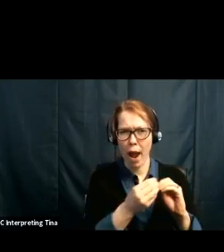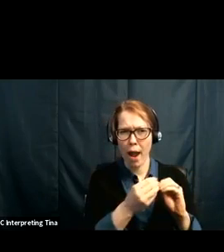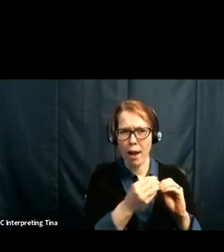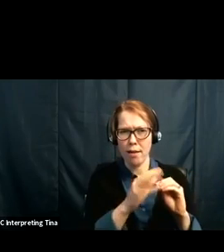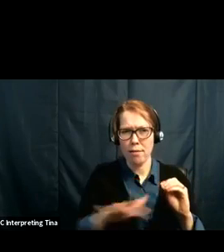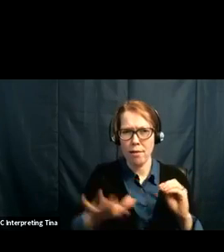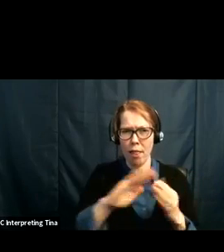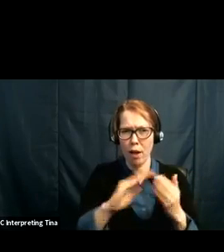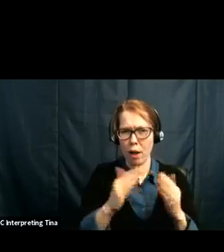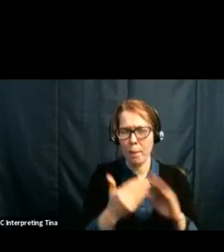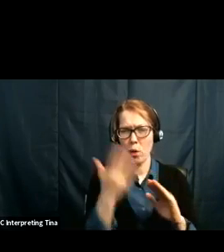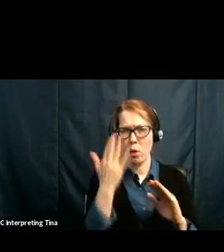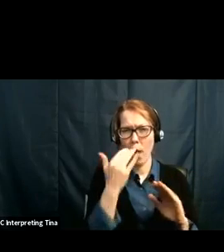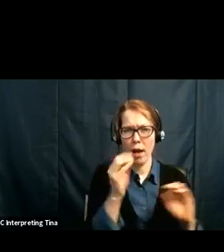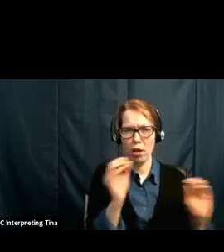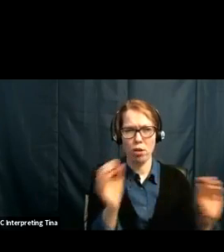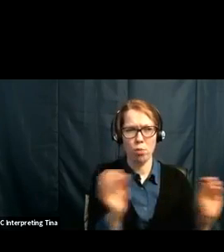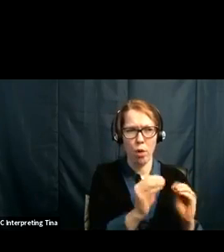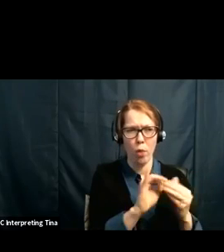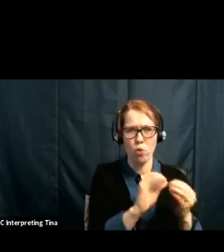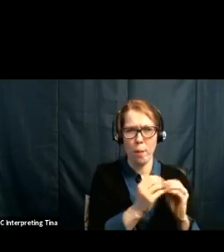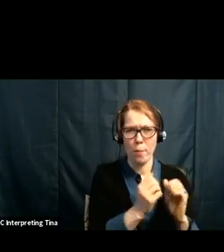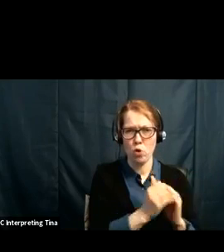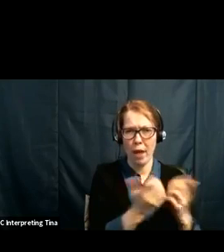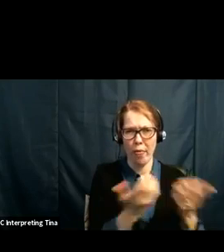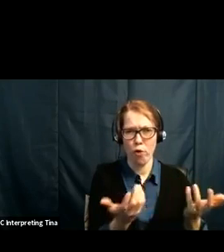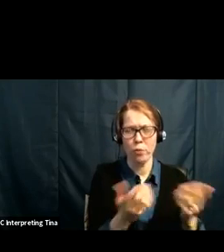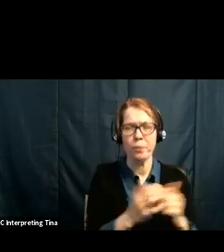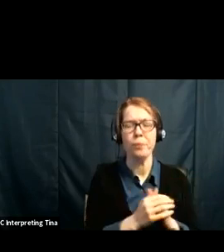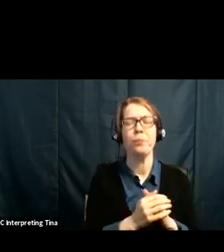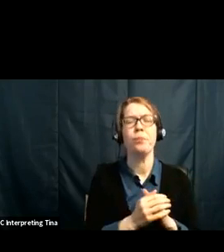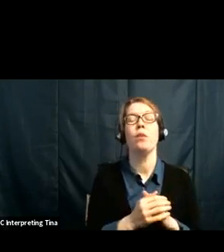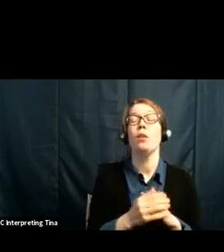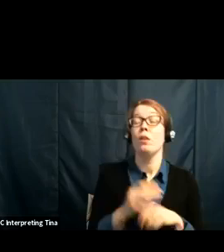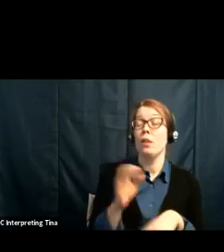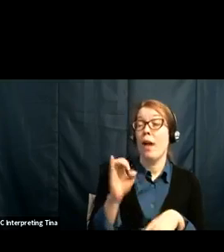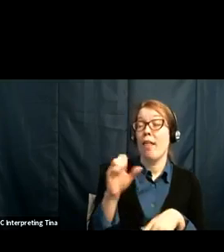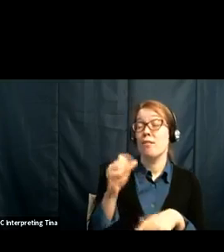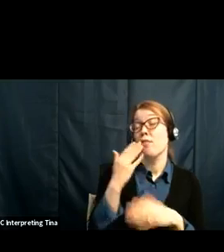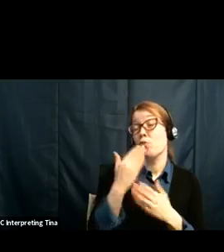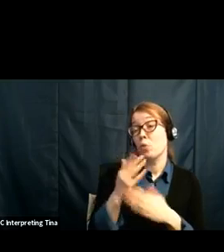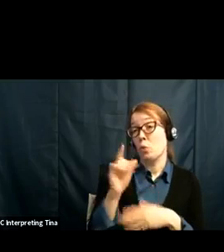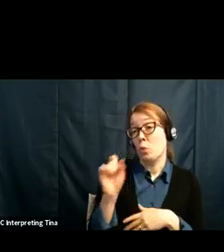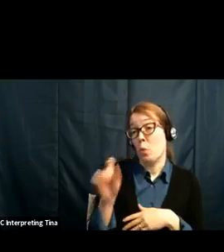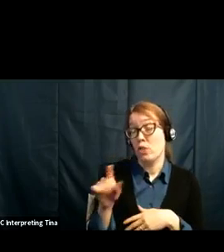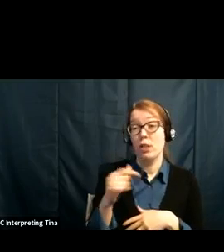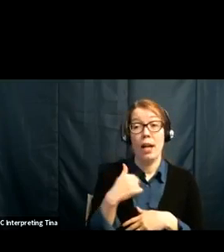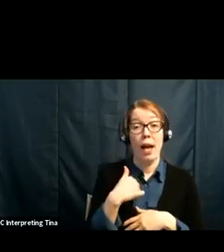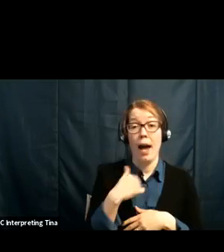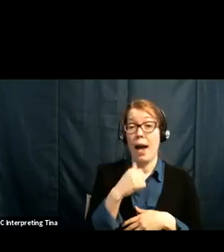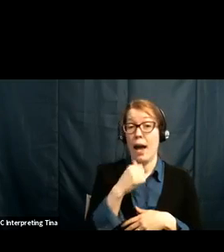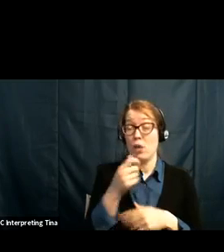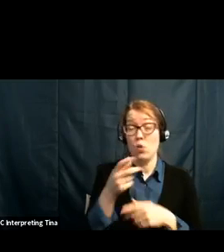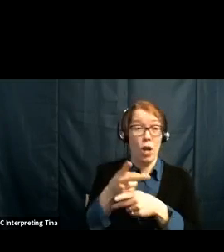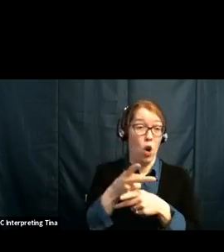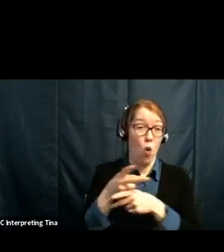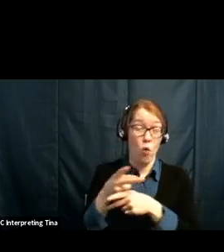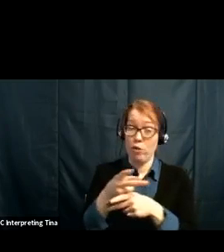community, in the UT community. Yeah, so those are good questions. I do not